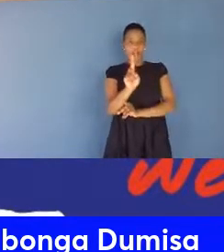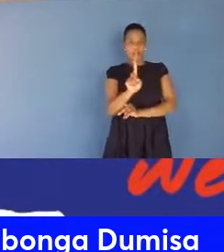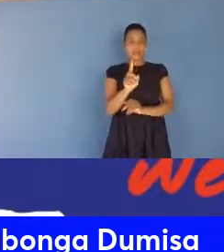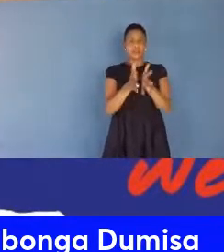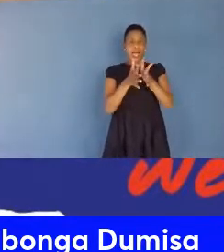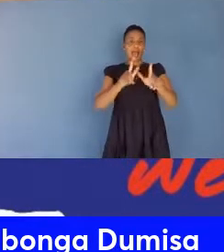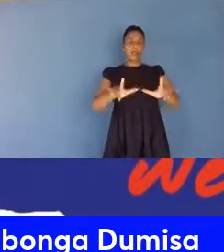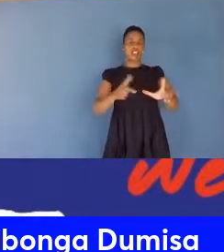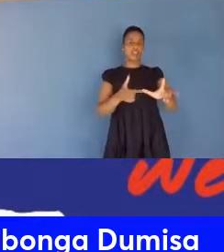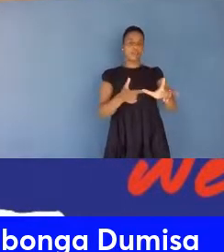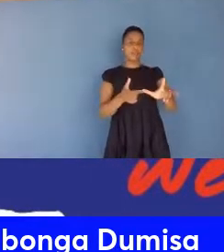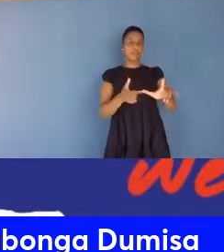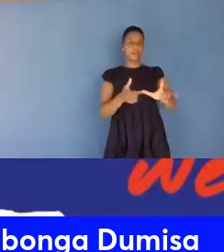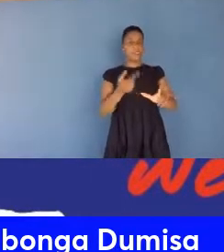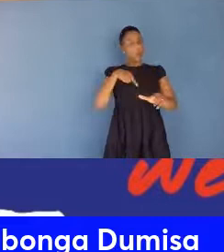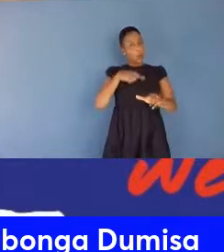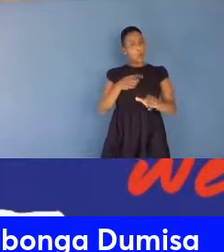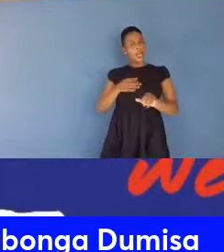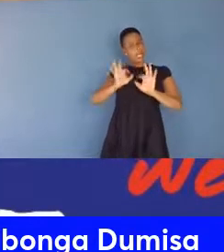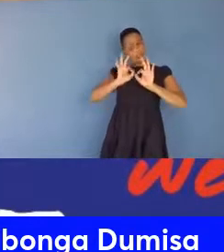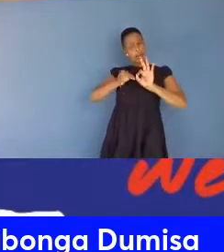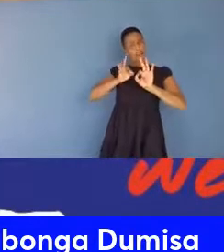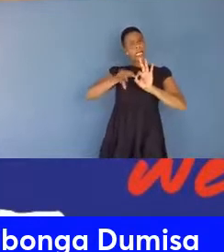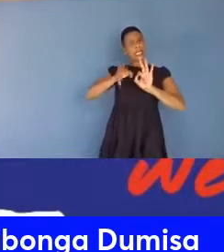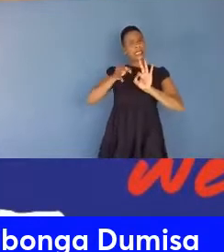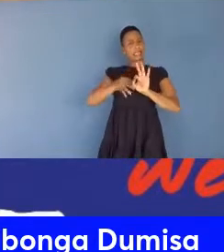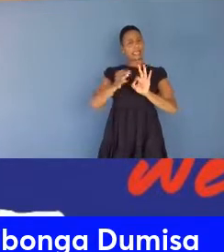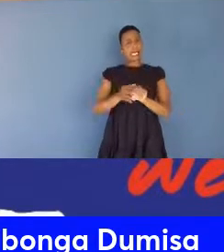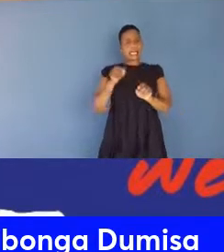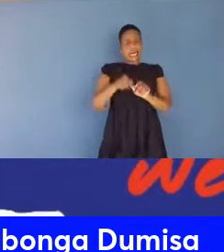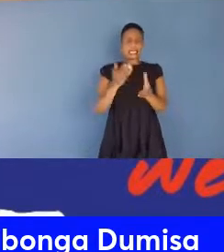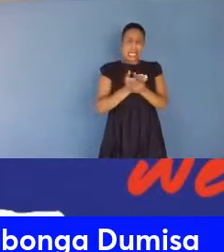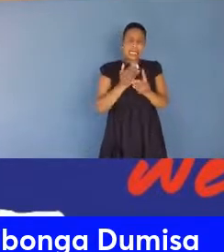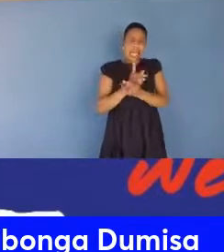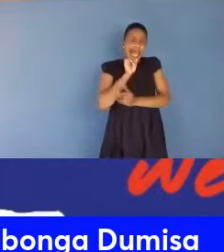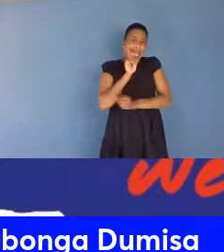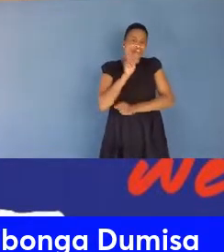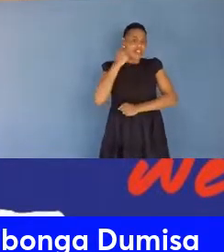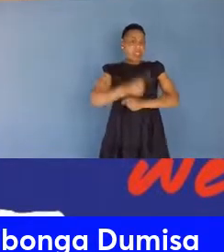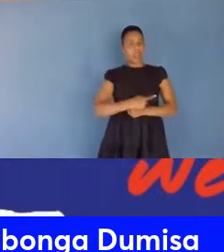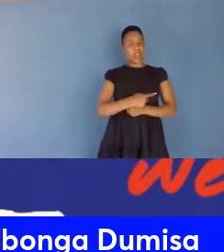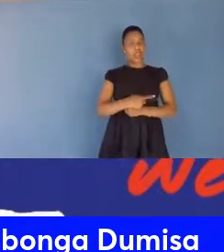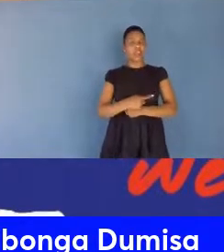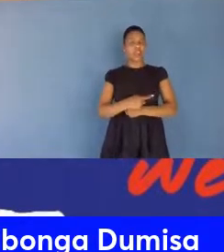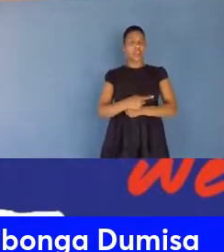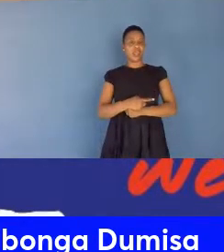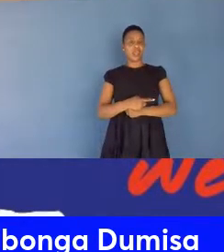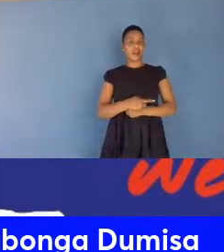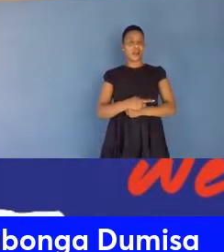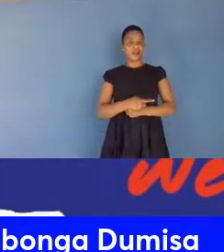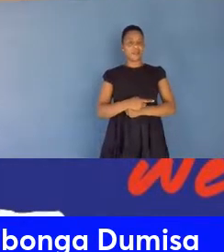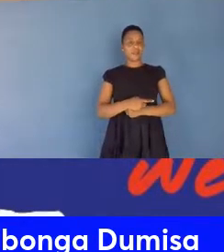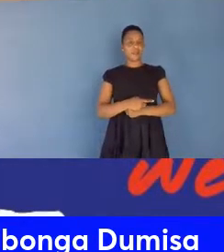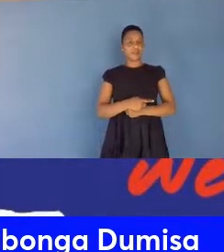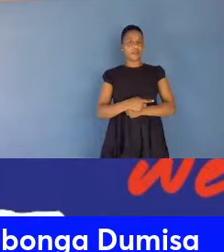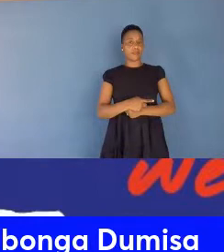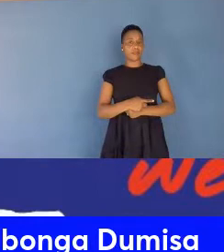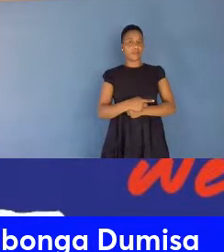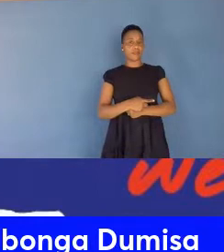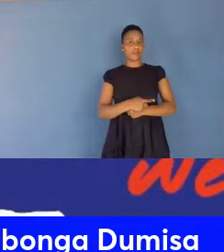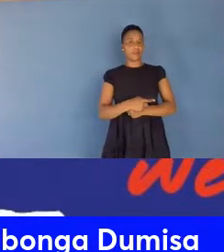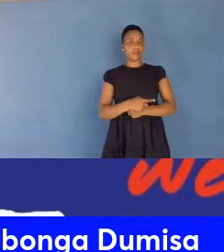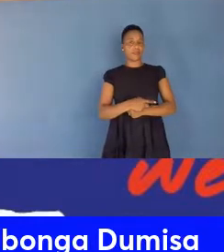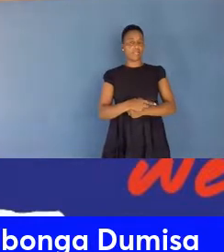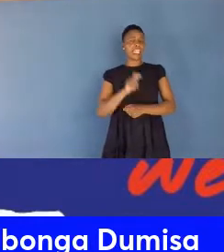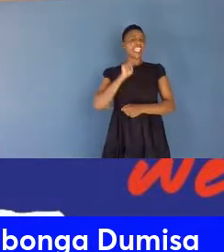We get to interpret these cases on a daily. And even because just the teenage